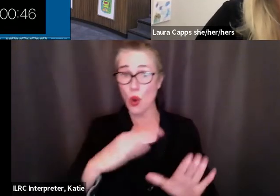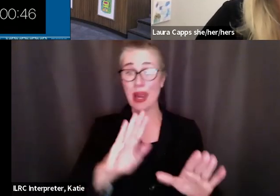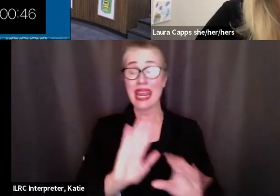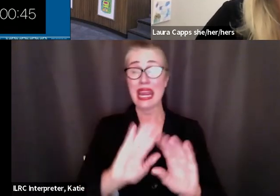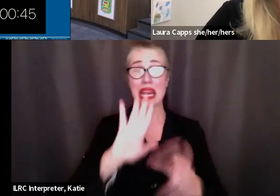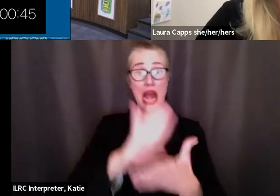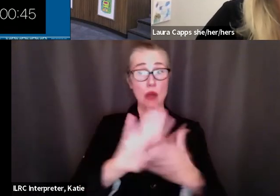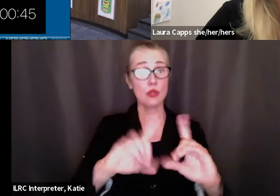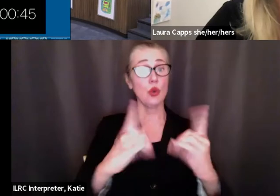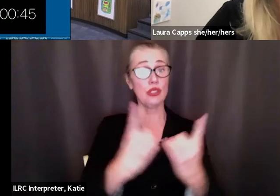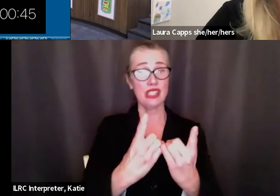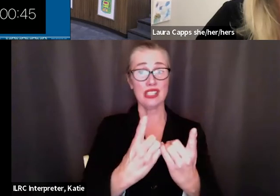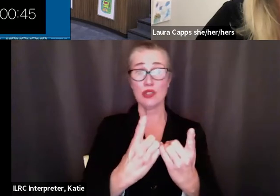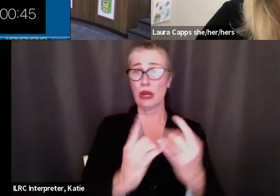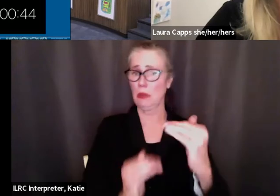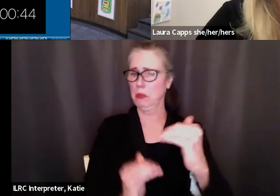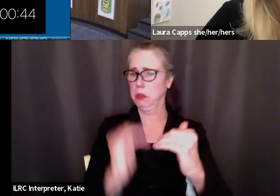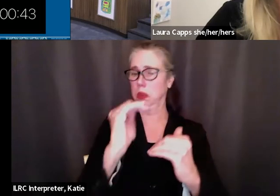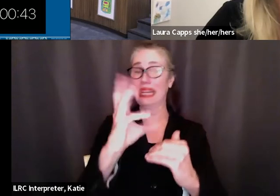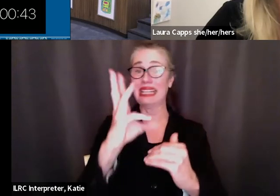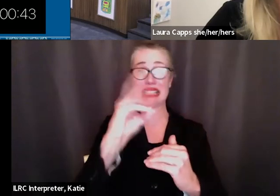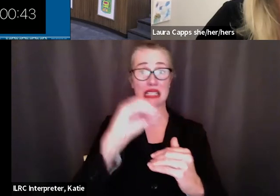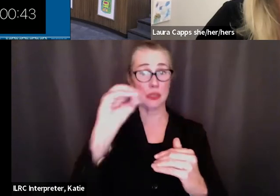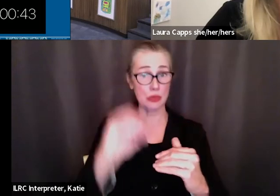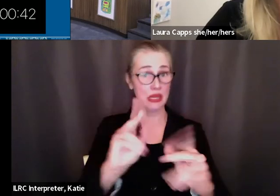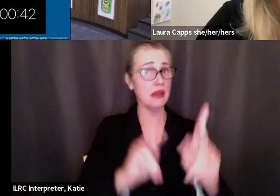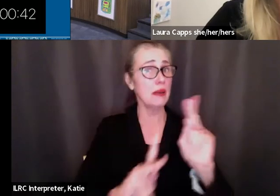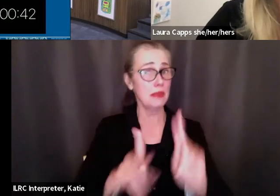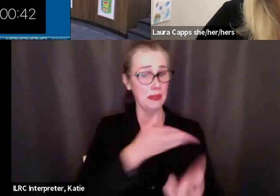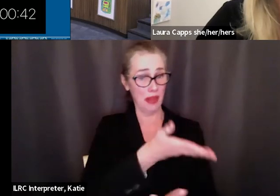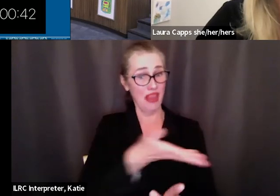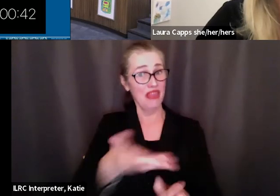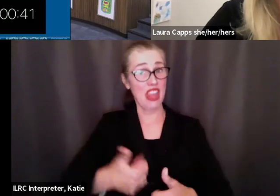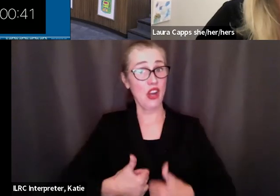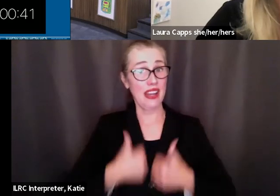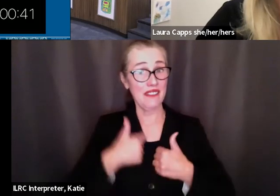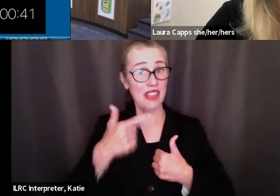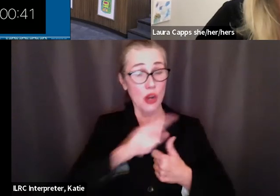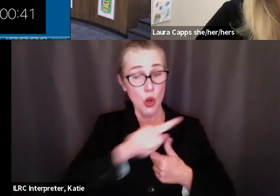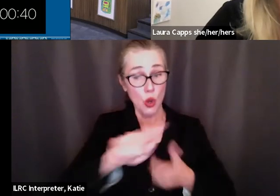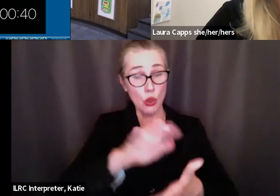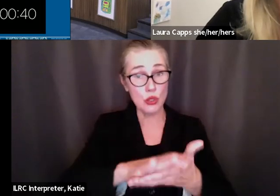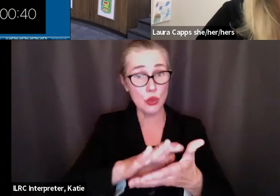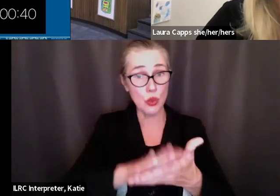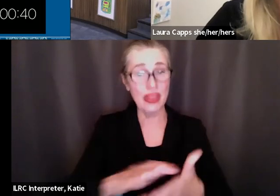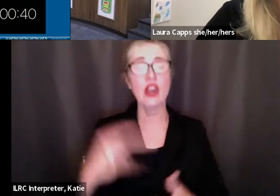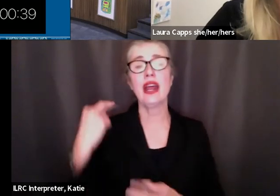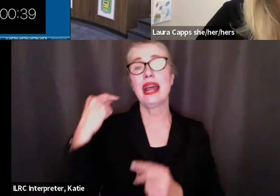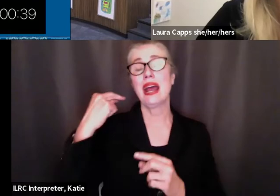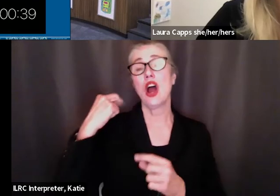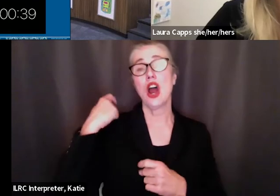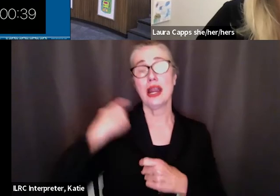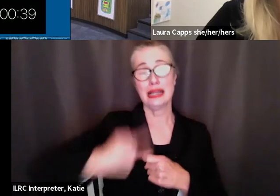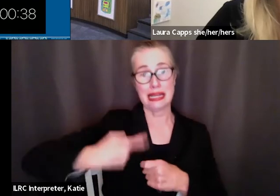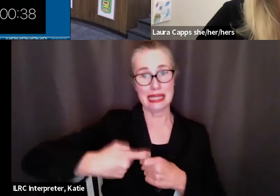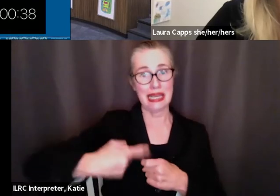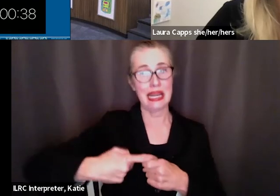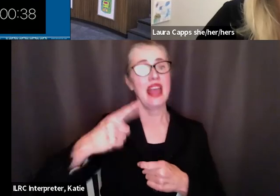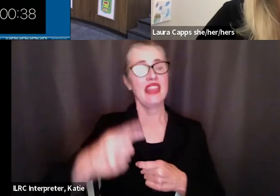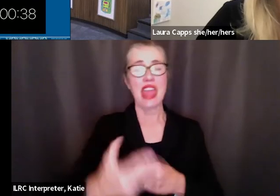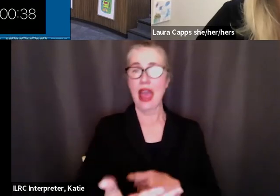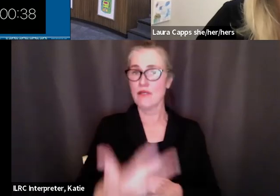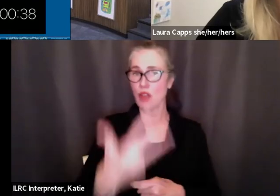but many of the maps put forward do not show that representation so there are three critical areas that must be addressed i support the